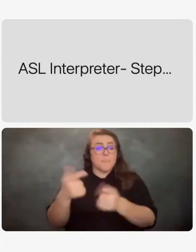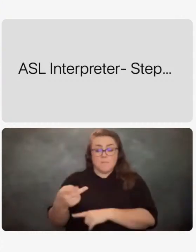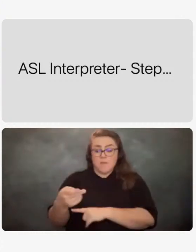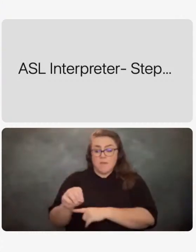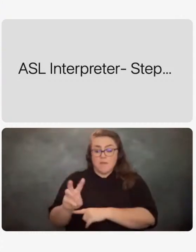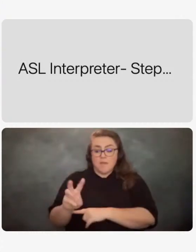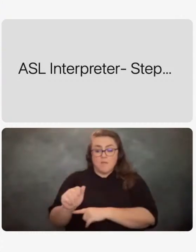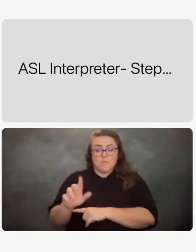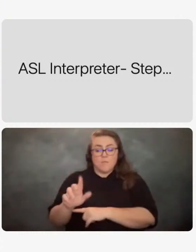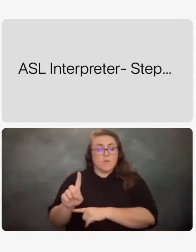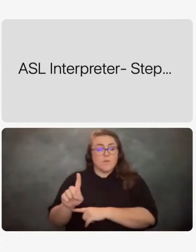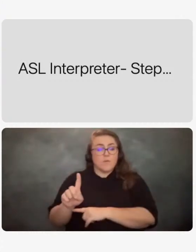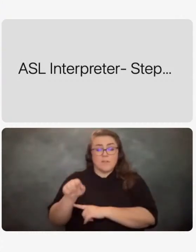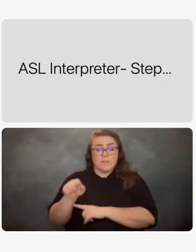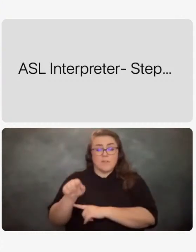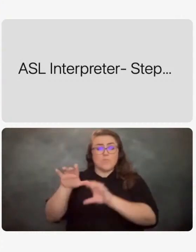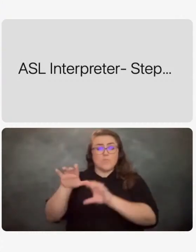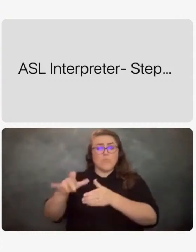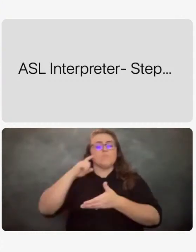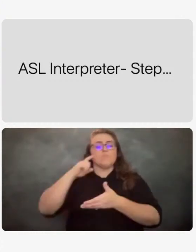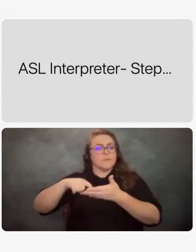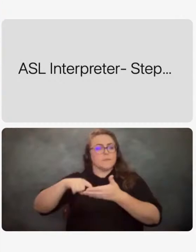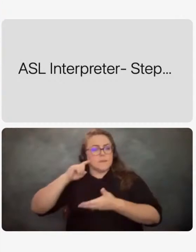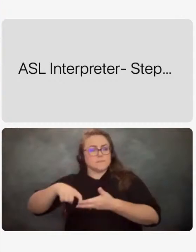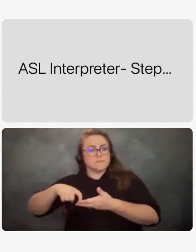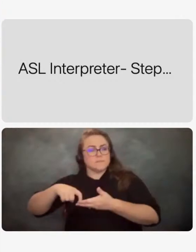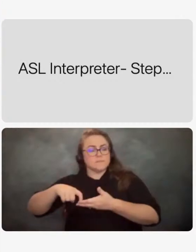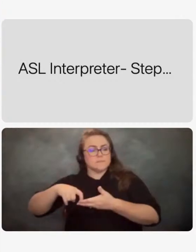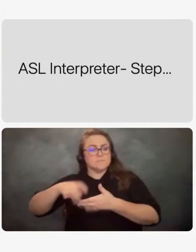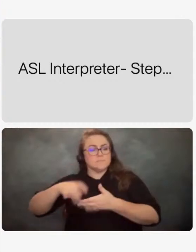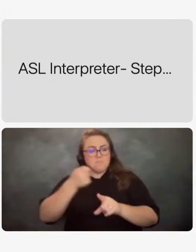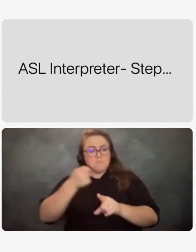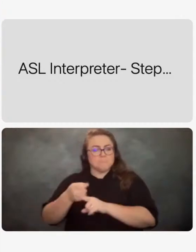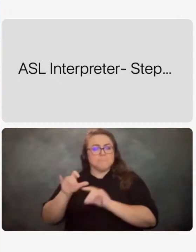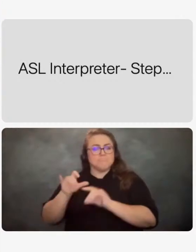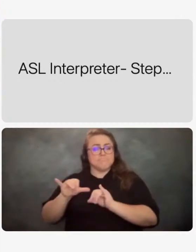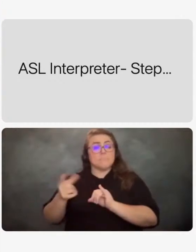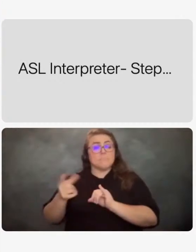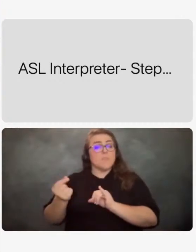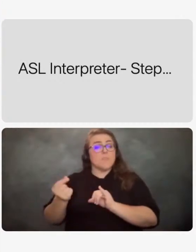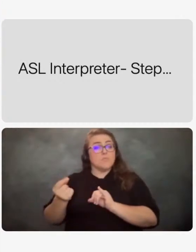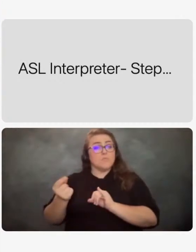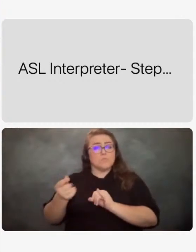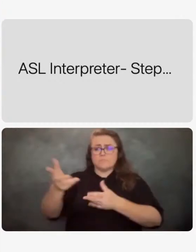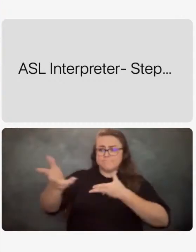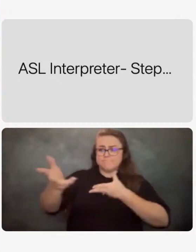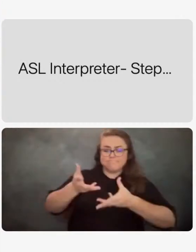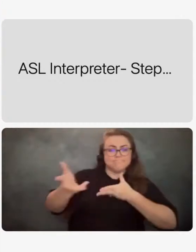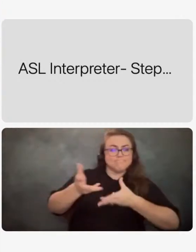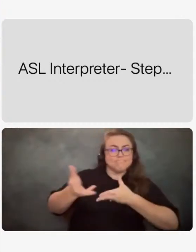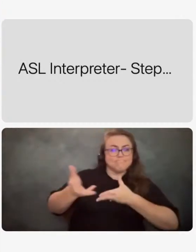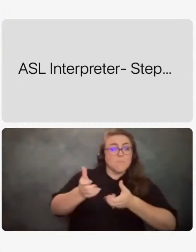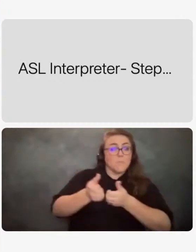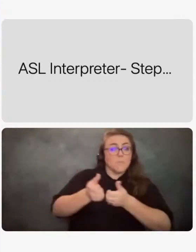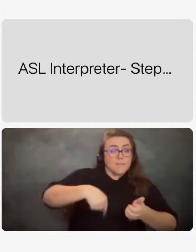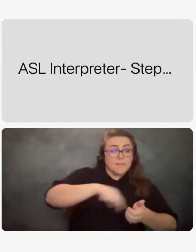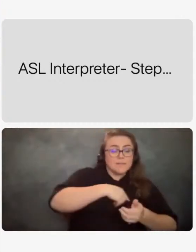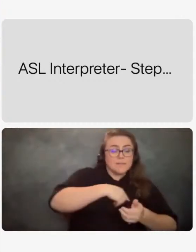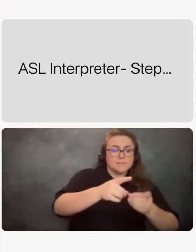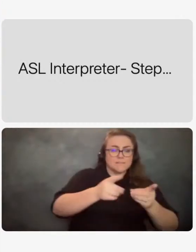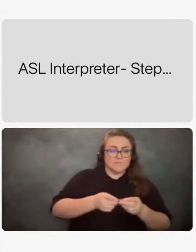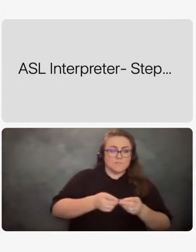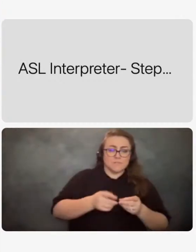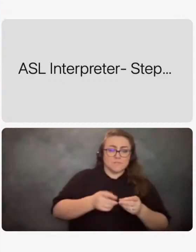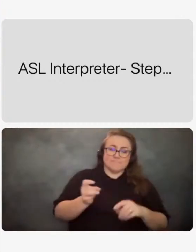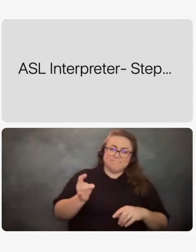began negotiations with the district, which were difficult but fruitful. And